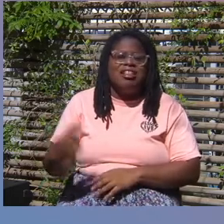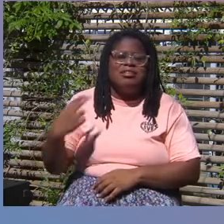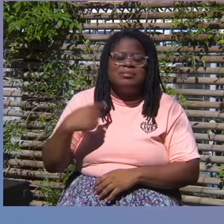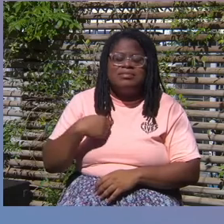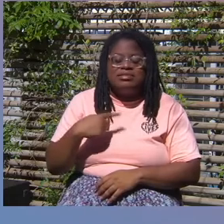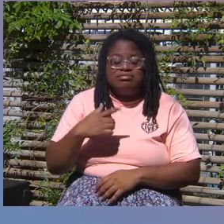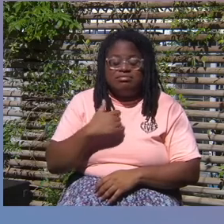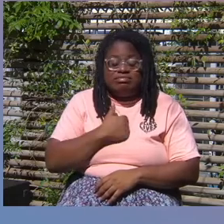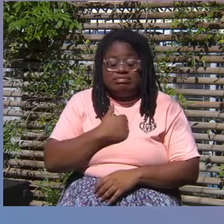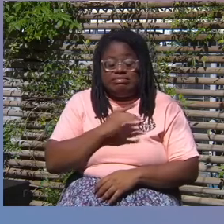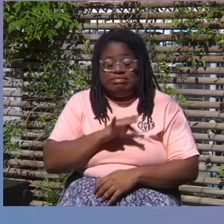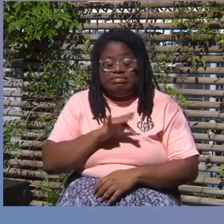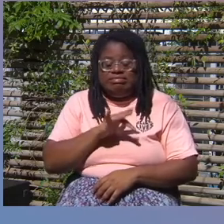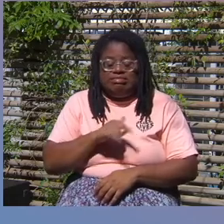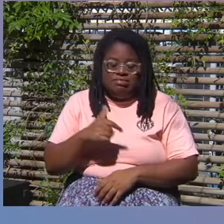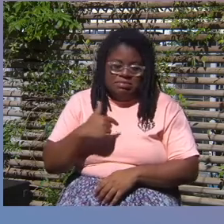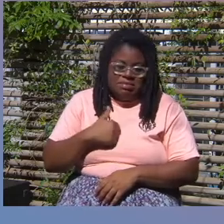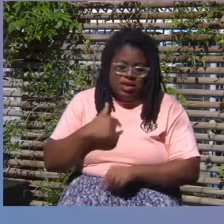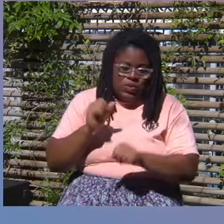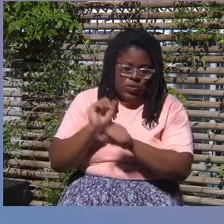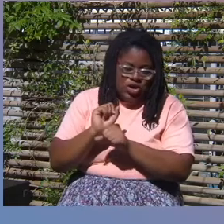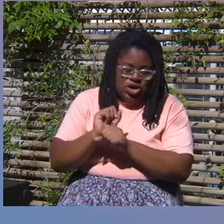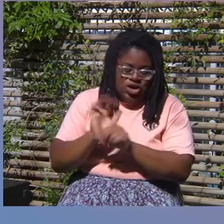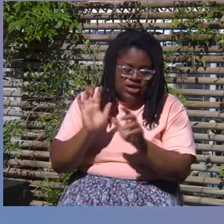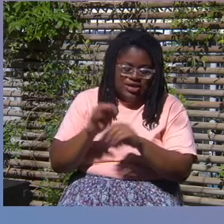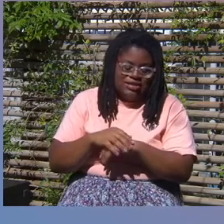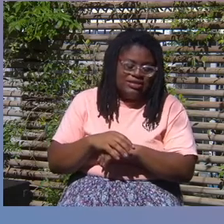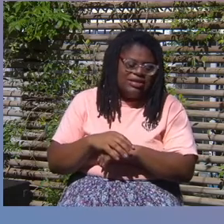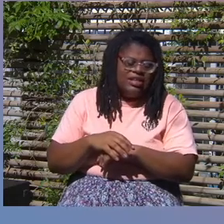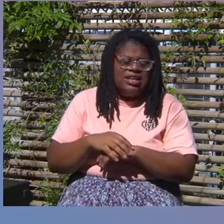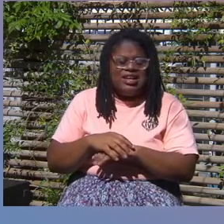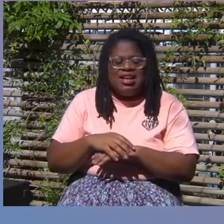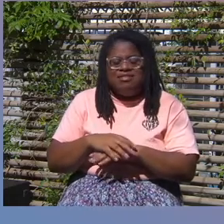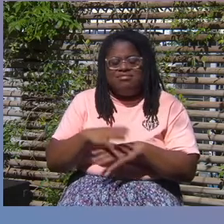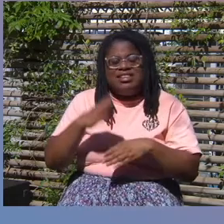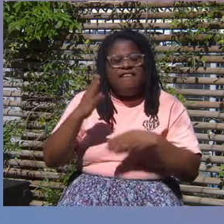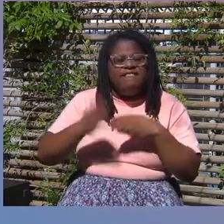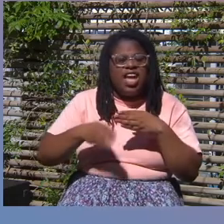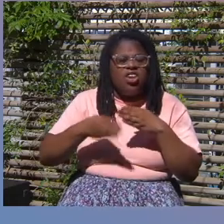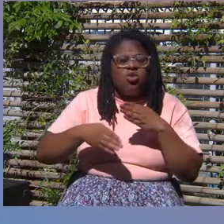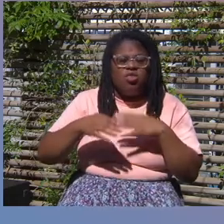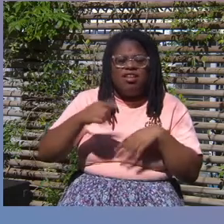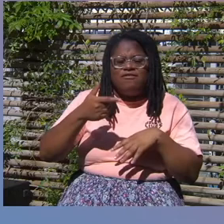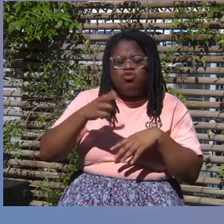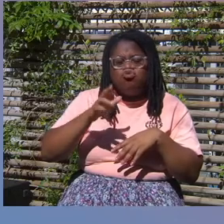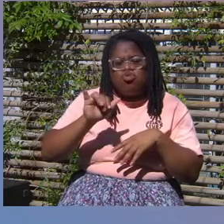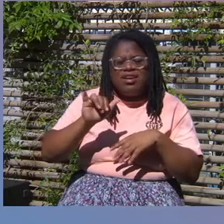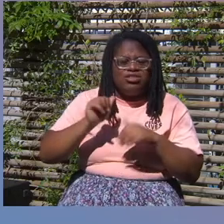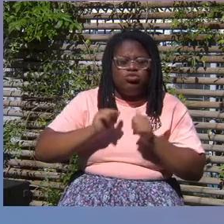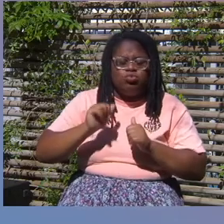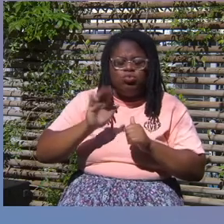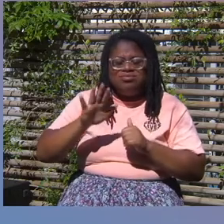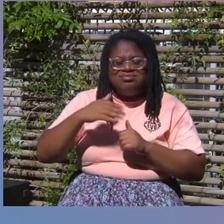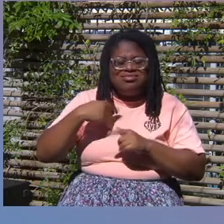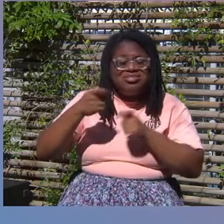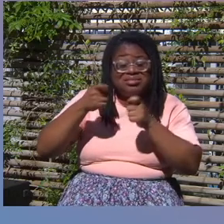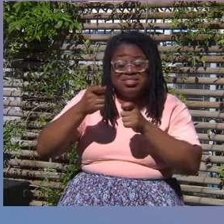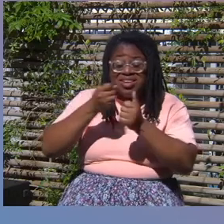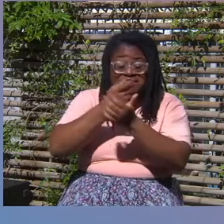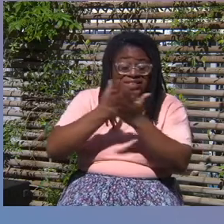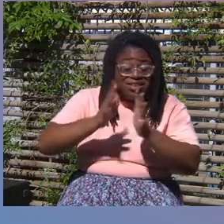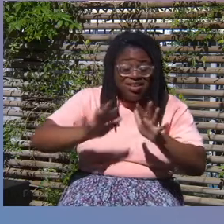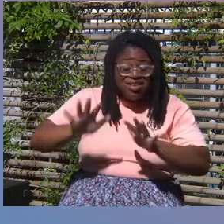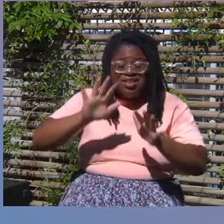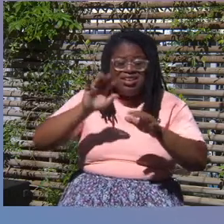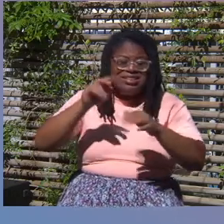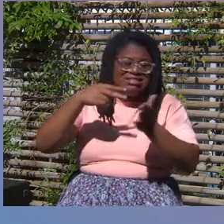night. He felt sorry for me because, you know, I was doing the finale of Grey's Anatomy. I was in it, directing it, trying to put together